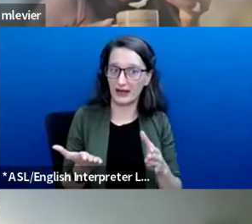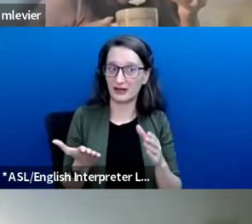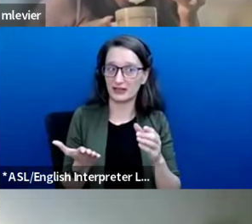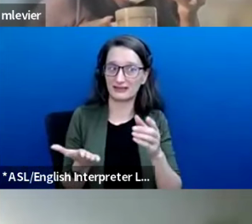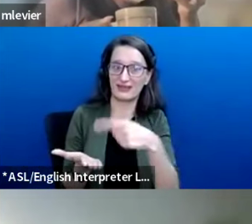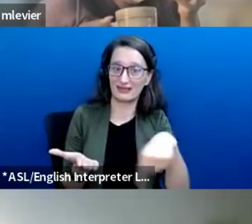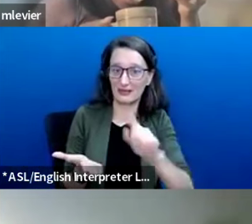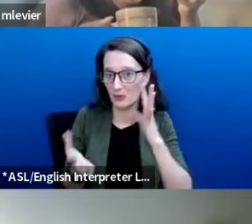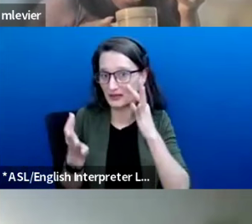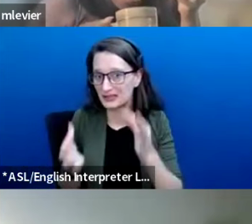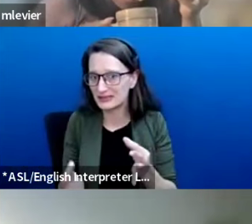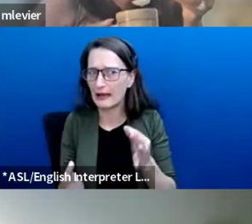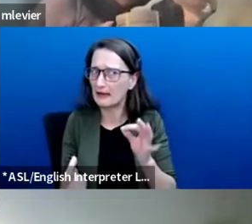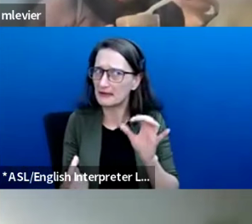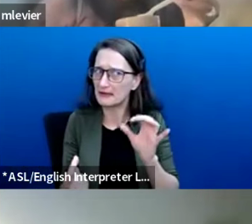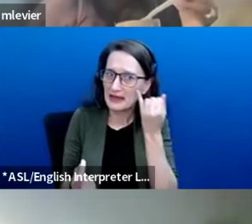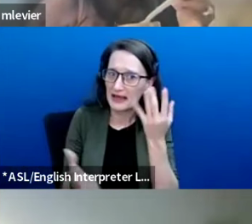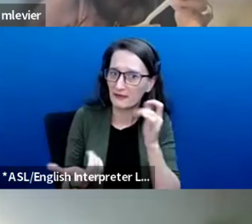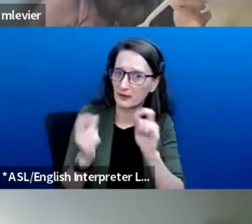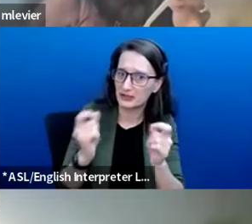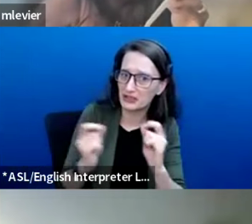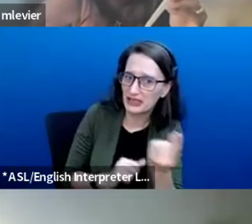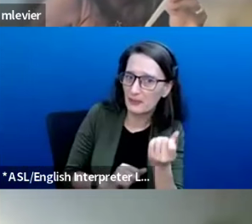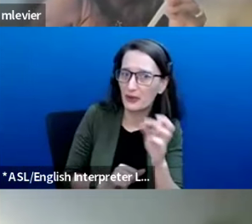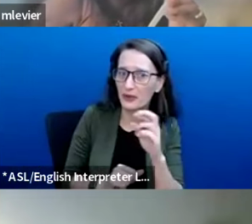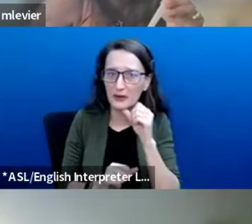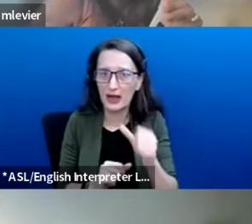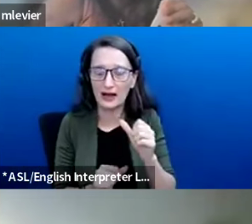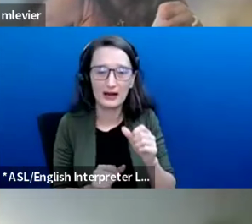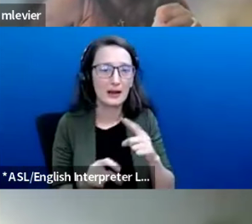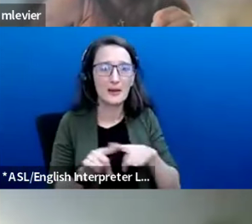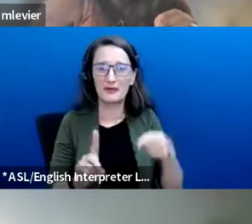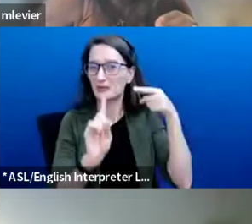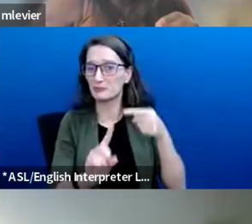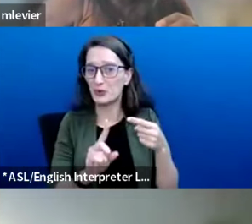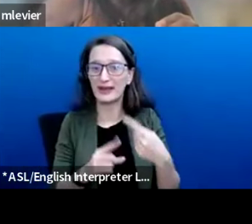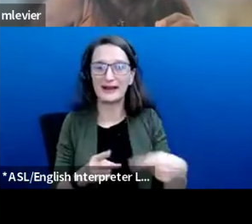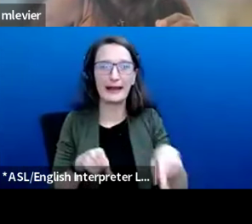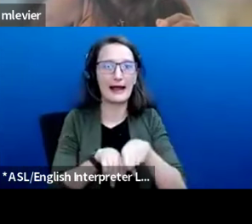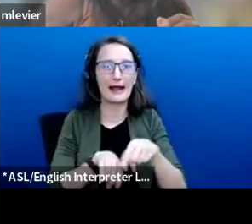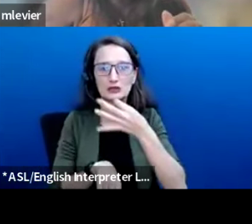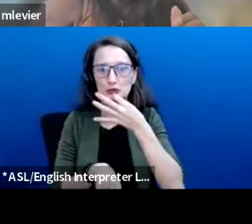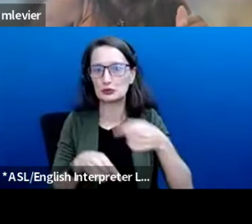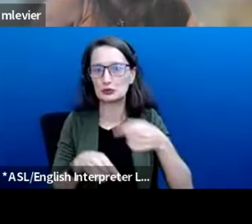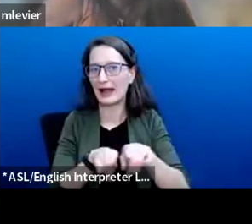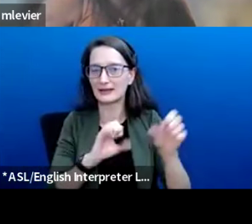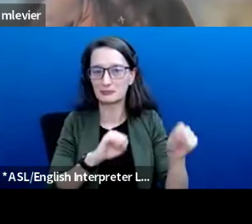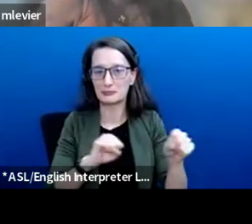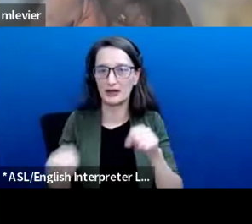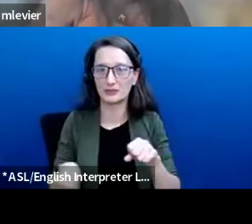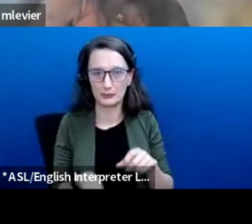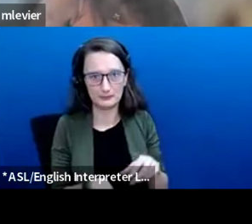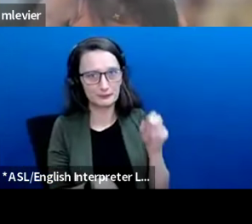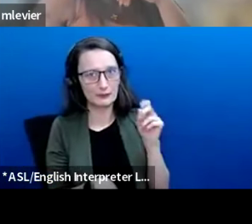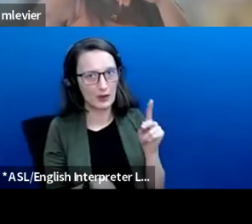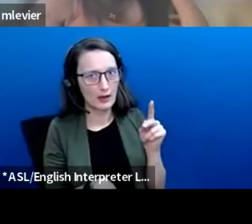do or what changes they want to make. It's just as soon as possible. Like as soon as you, Okay. So yeah, if we're as soon like, as you- oh, this isn't working, we can go ahead and. yeah, like I